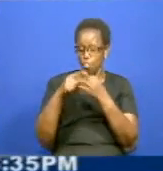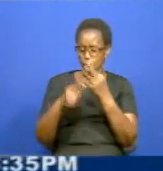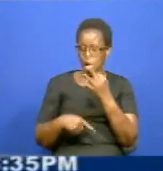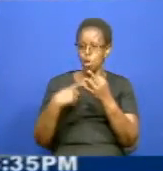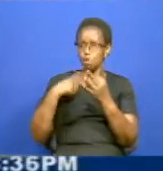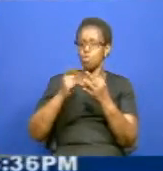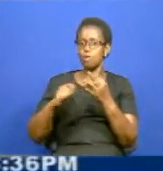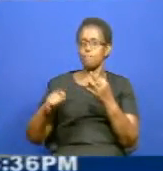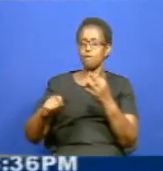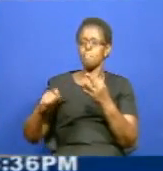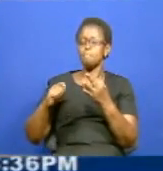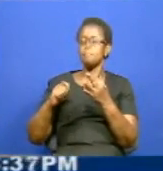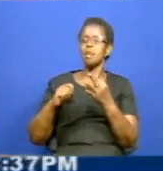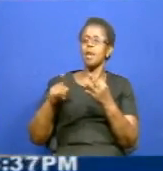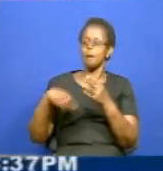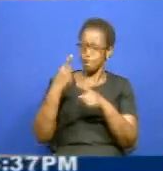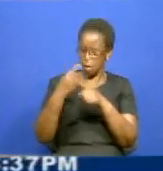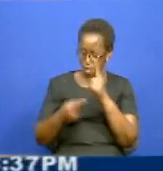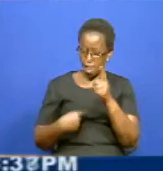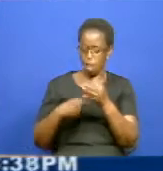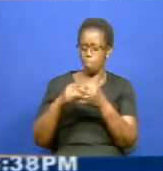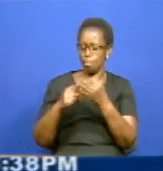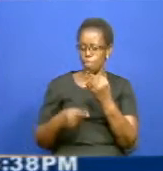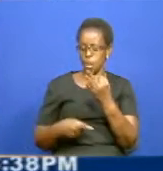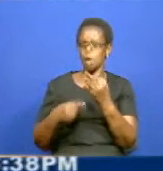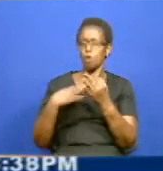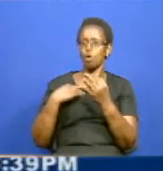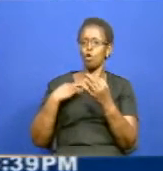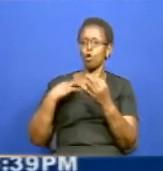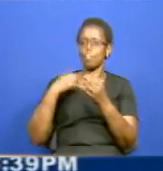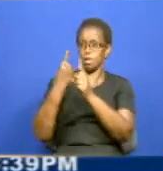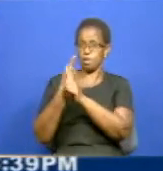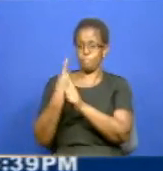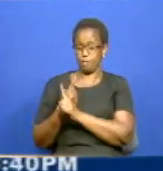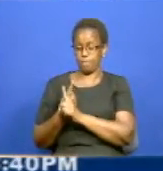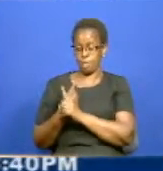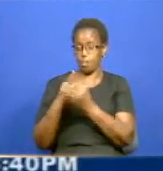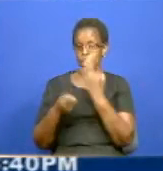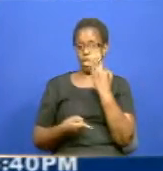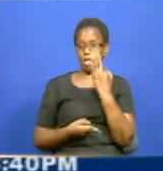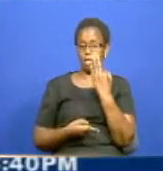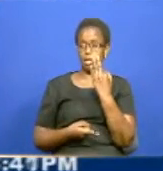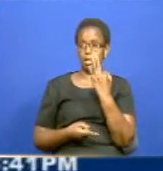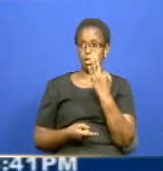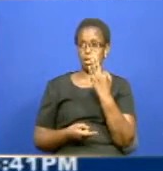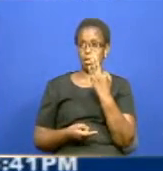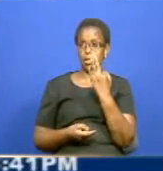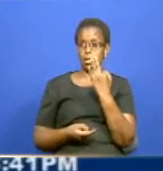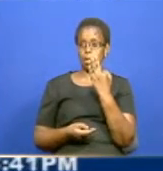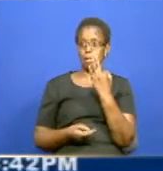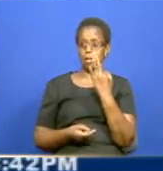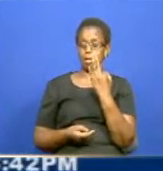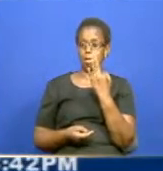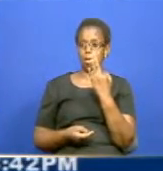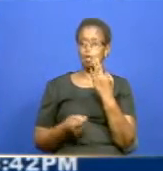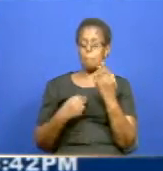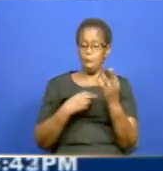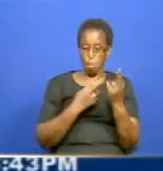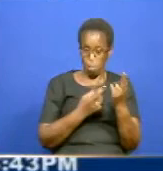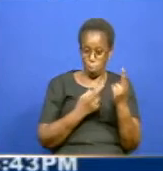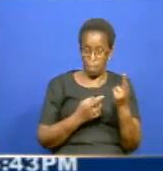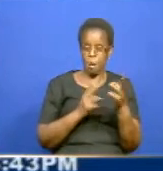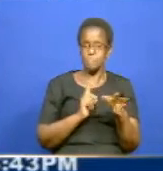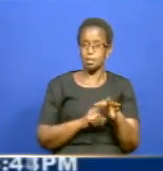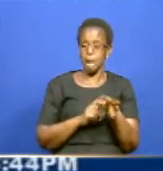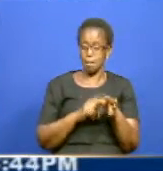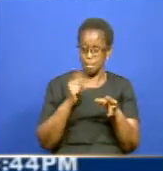also neat, as they execute their duties. So I hope, Honorable Speaker, that when the motion comes